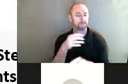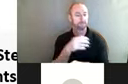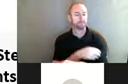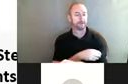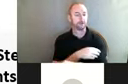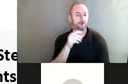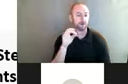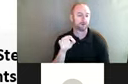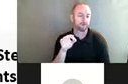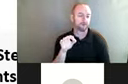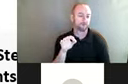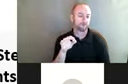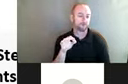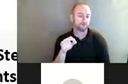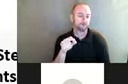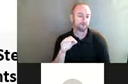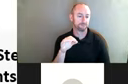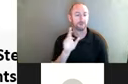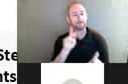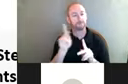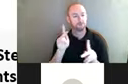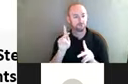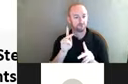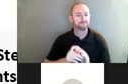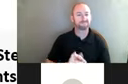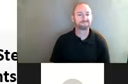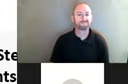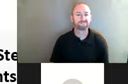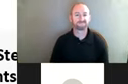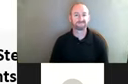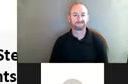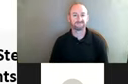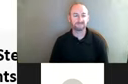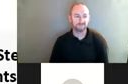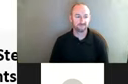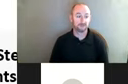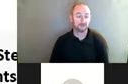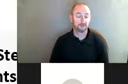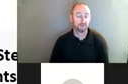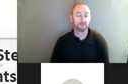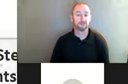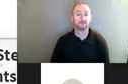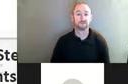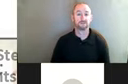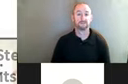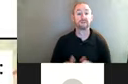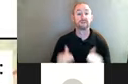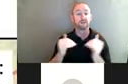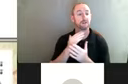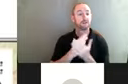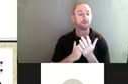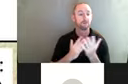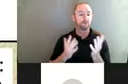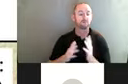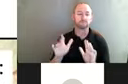of citizen science. And so the next part is,